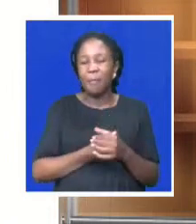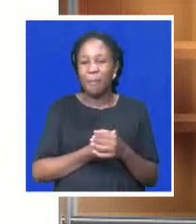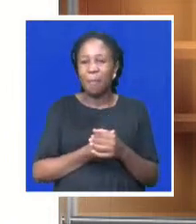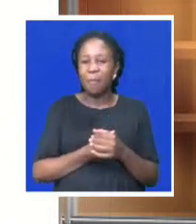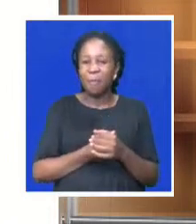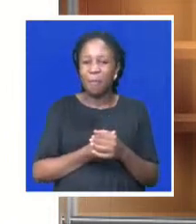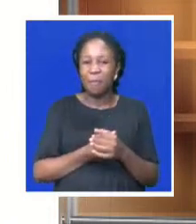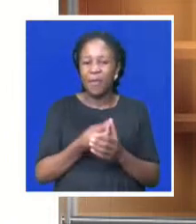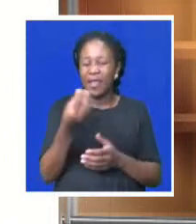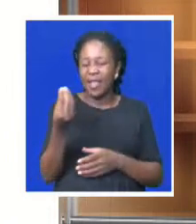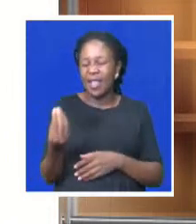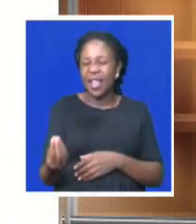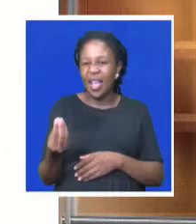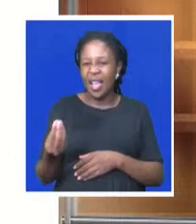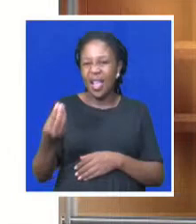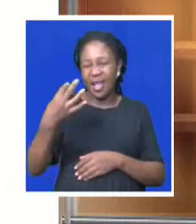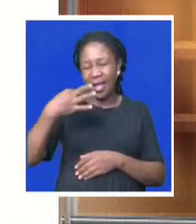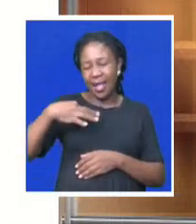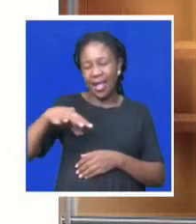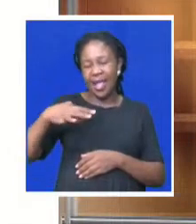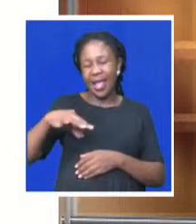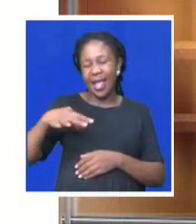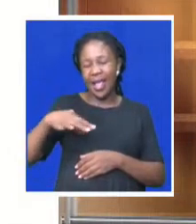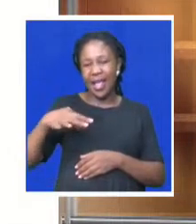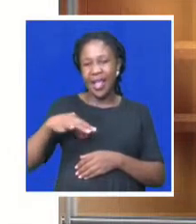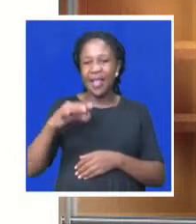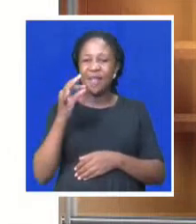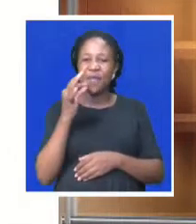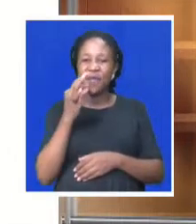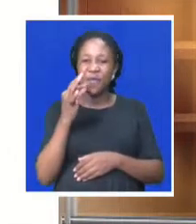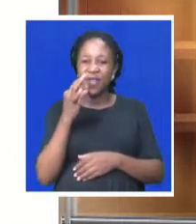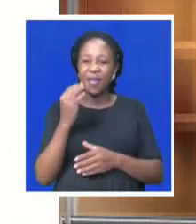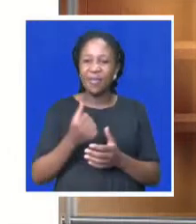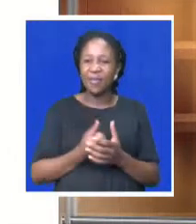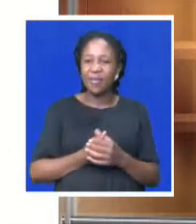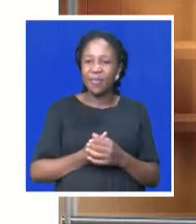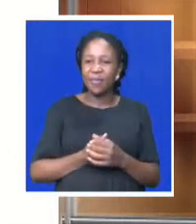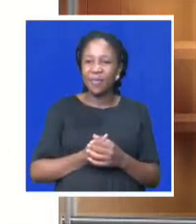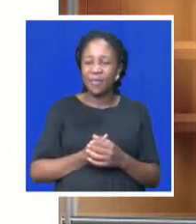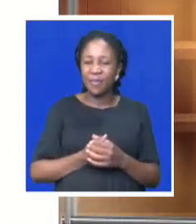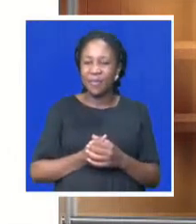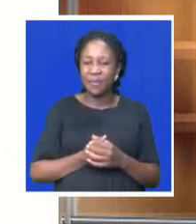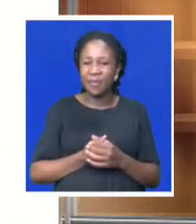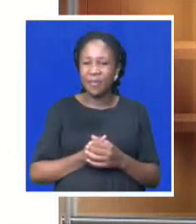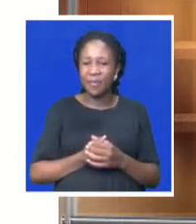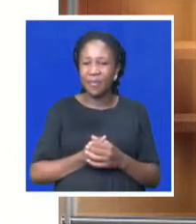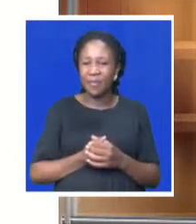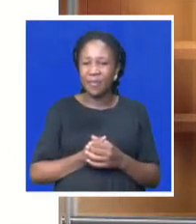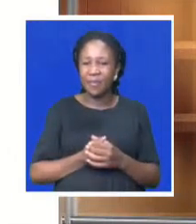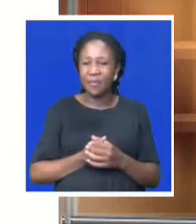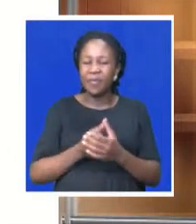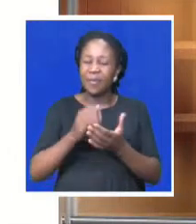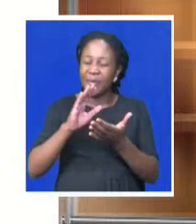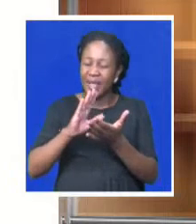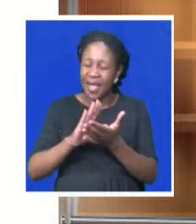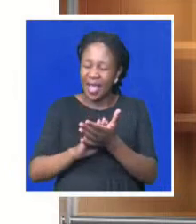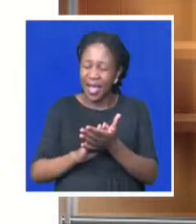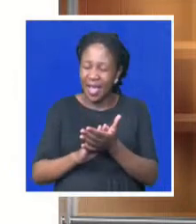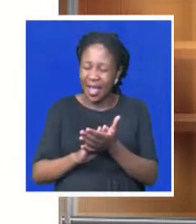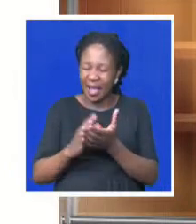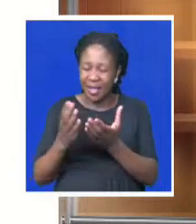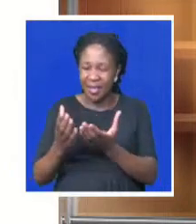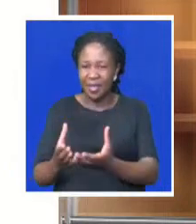This is our character. So far we have only two characters here. It's the girl and